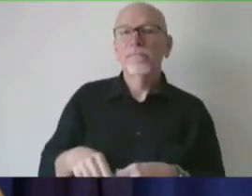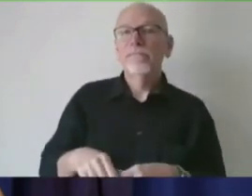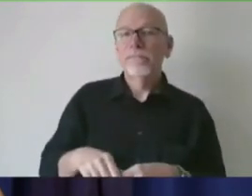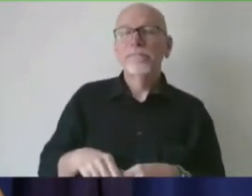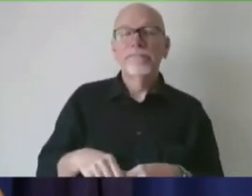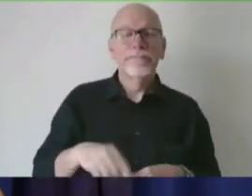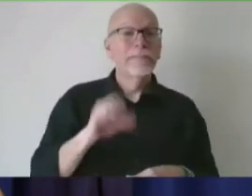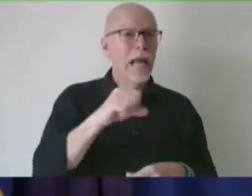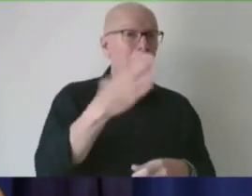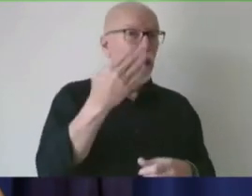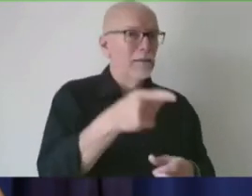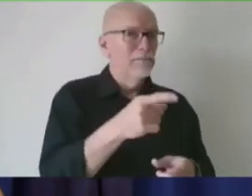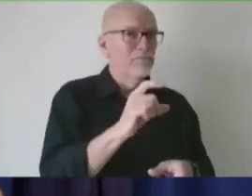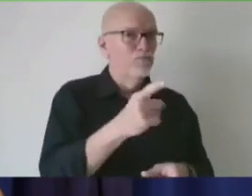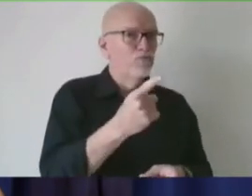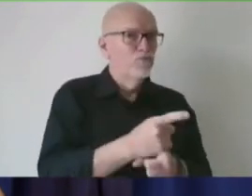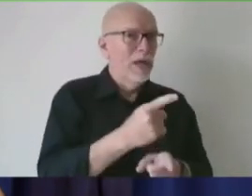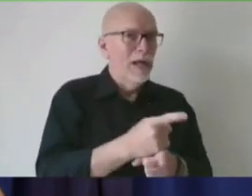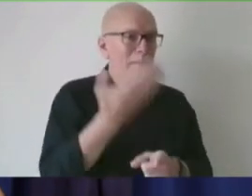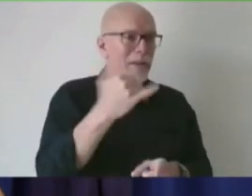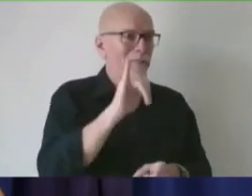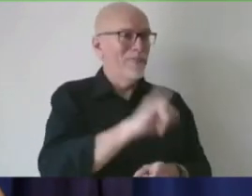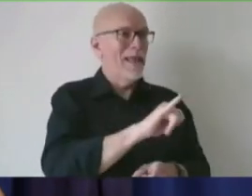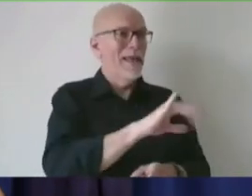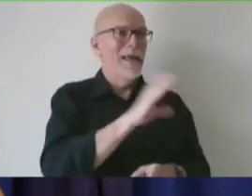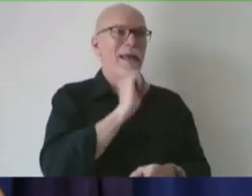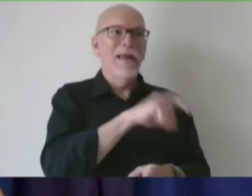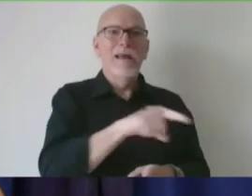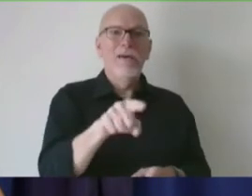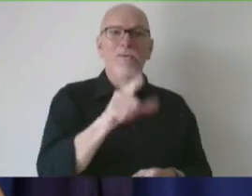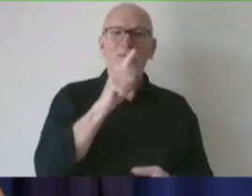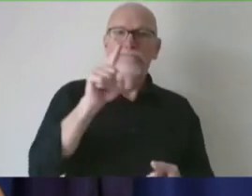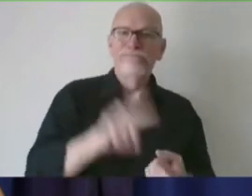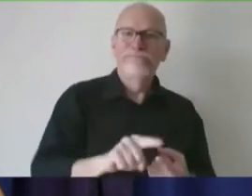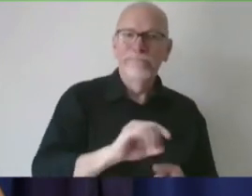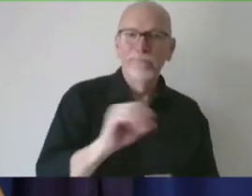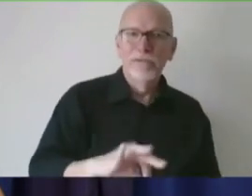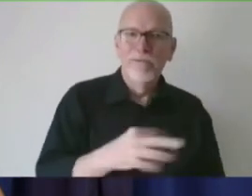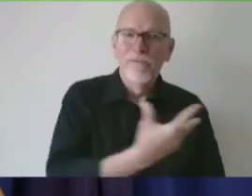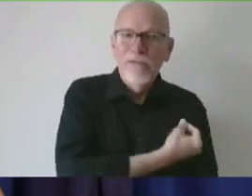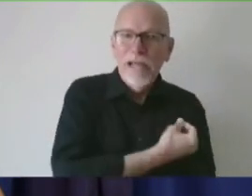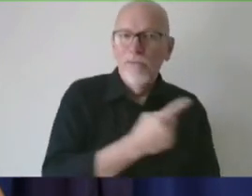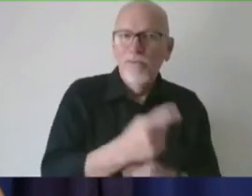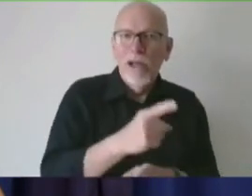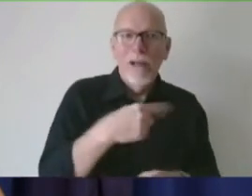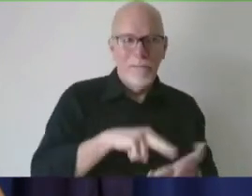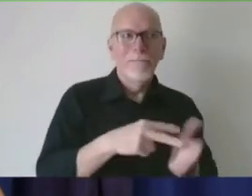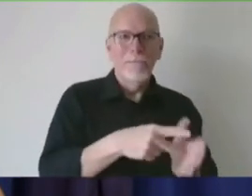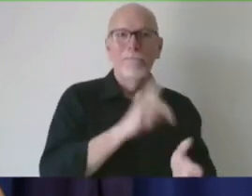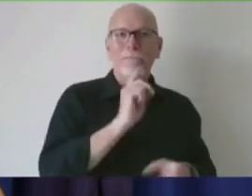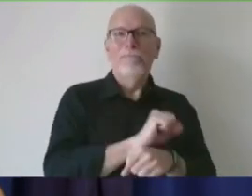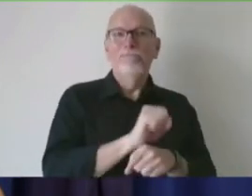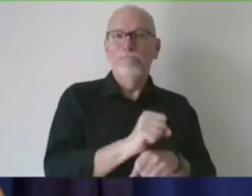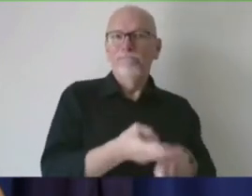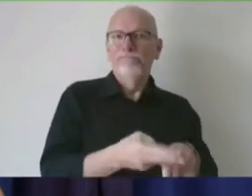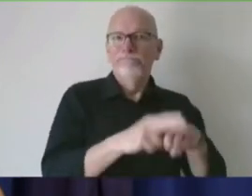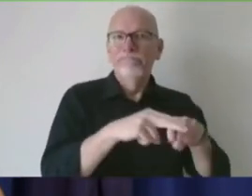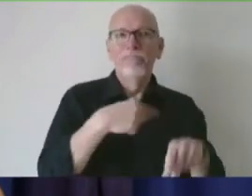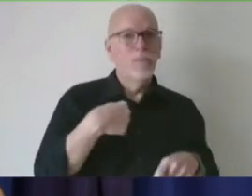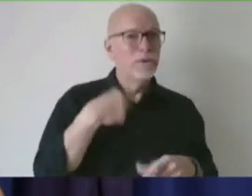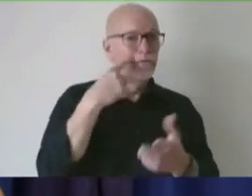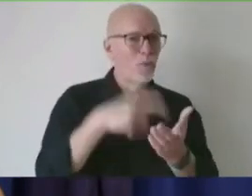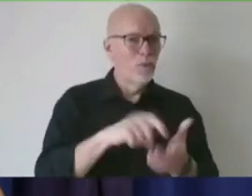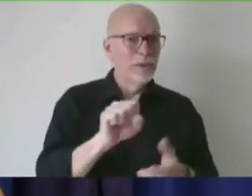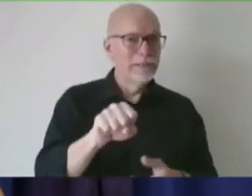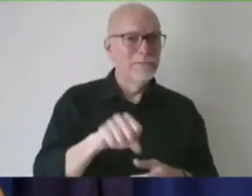cases there just because that's the population that is least vaccinated. So we are seeing a little bit of an increase there. We have looked at that, but there are so many